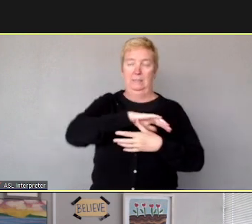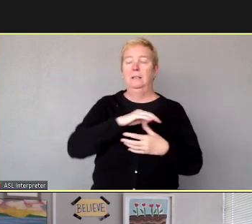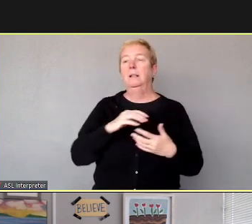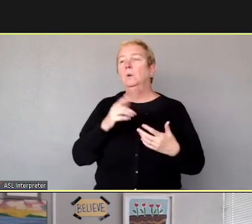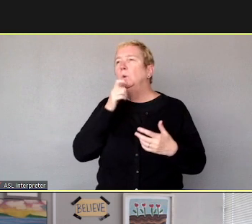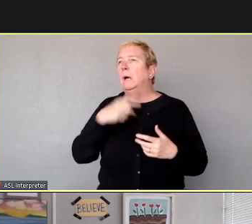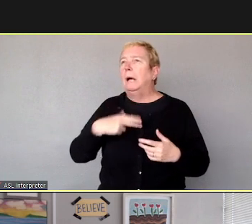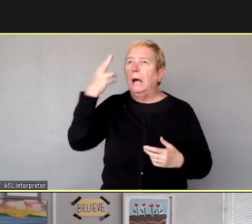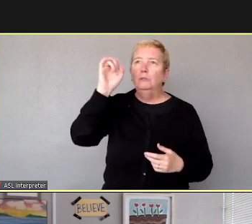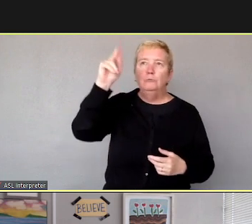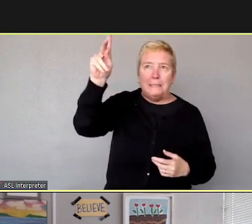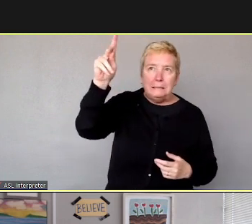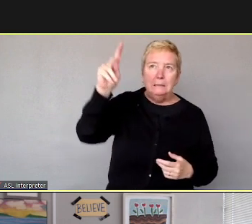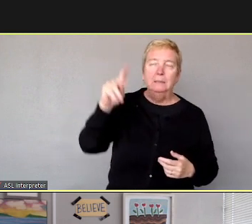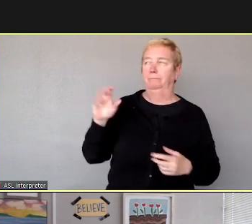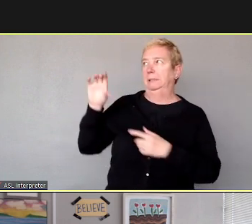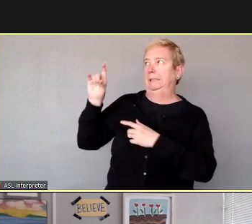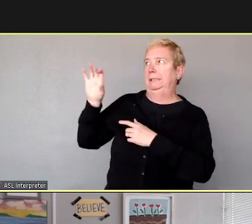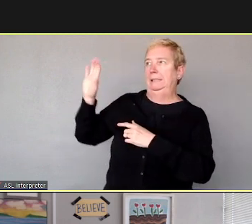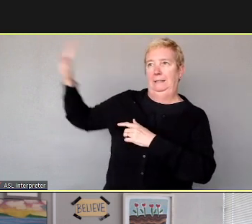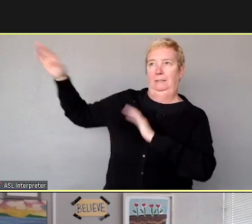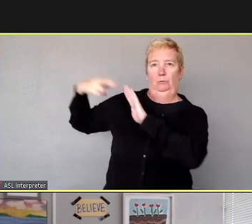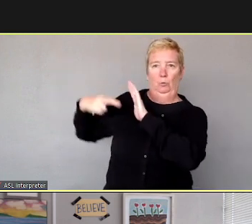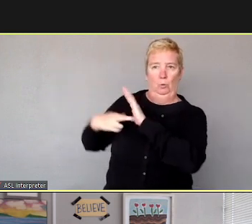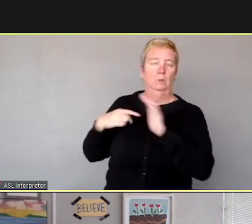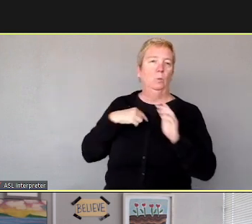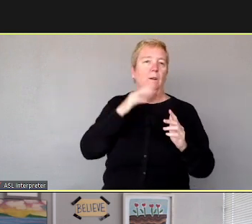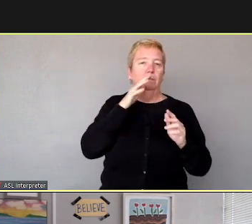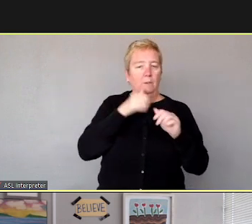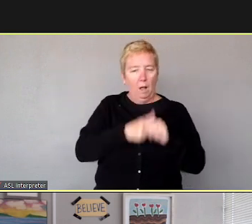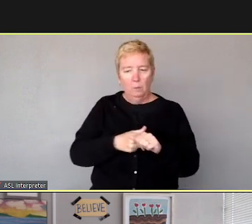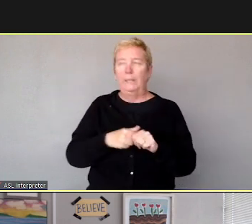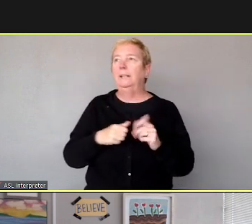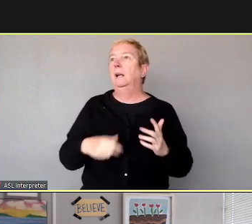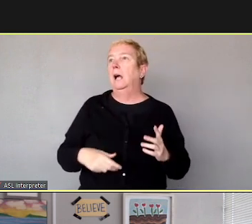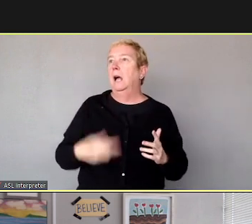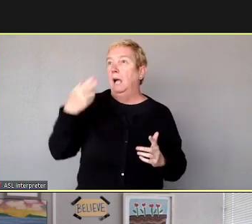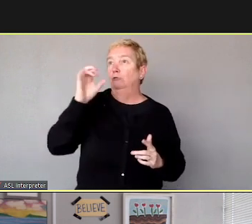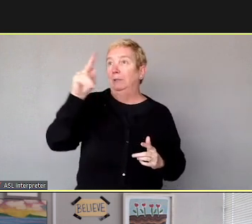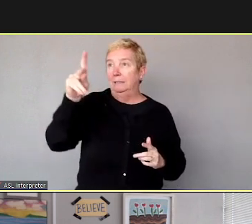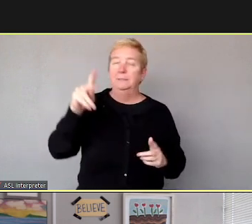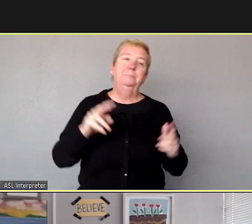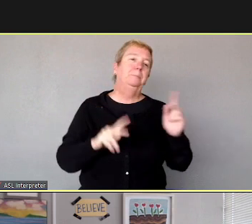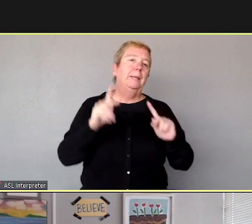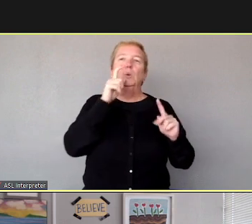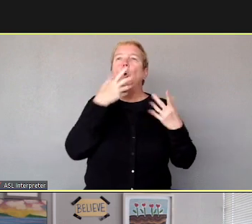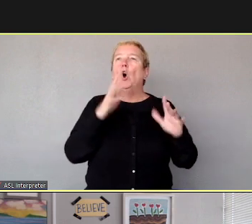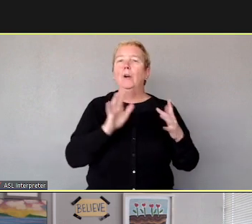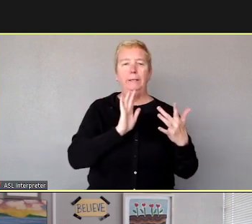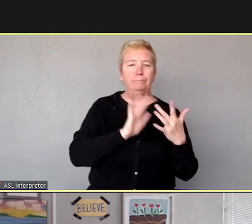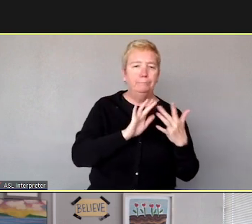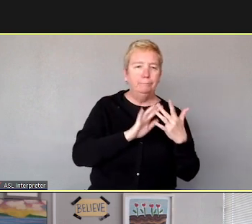as identified by the CDC. So people who are known contacts, as I've been sharing, because they either have